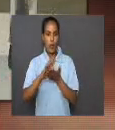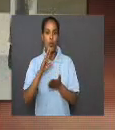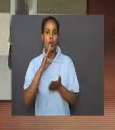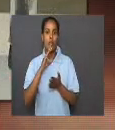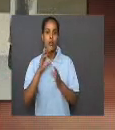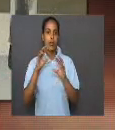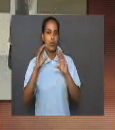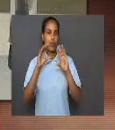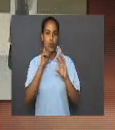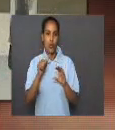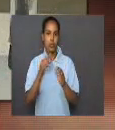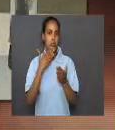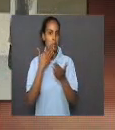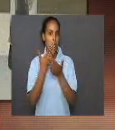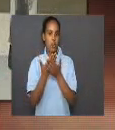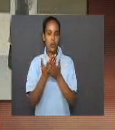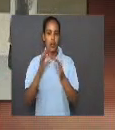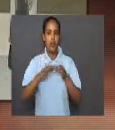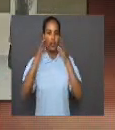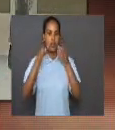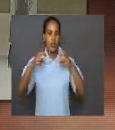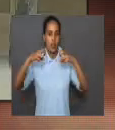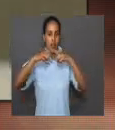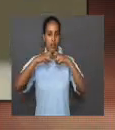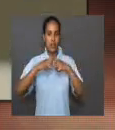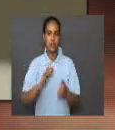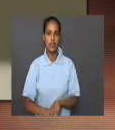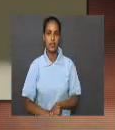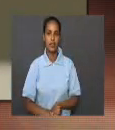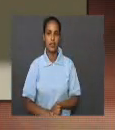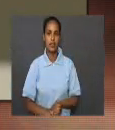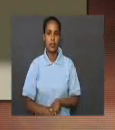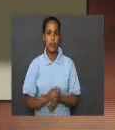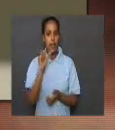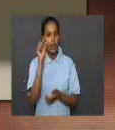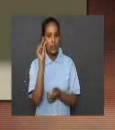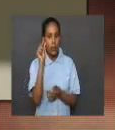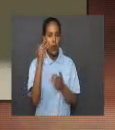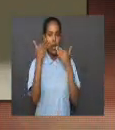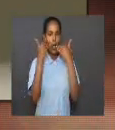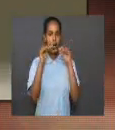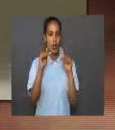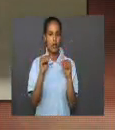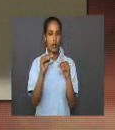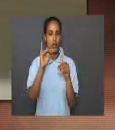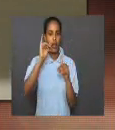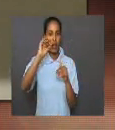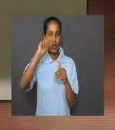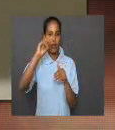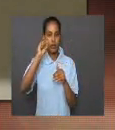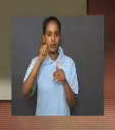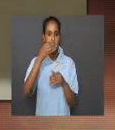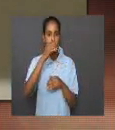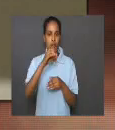is not a very good conductor of electricity, a small amount of ionic